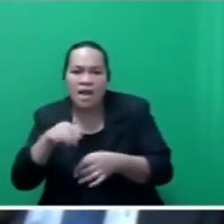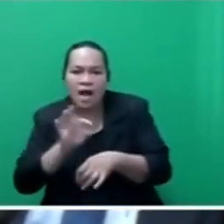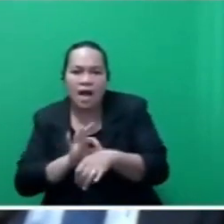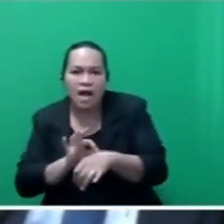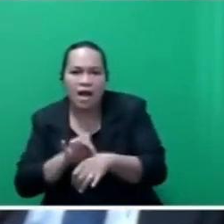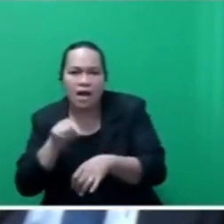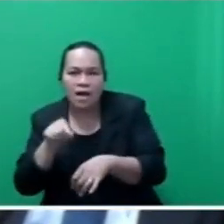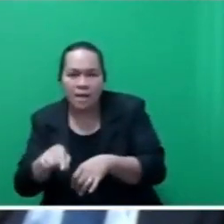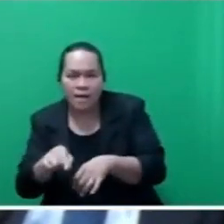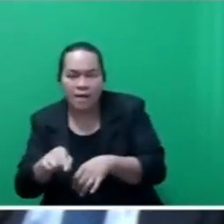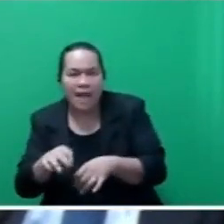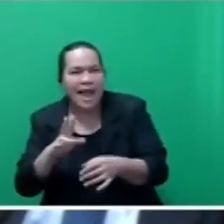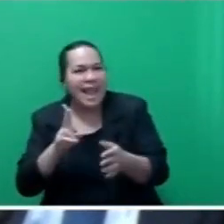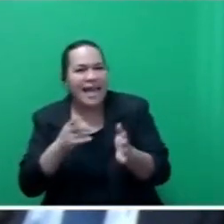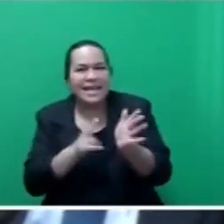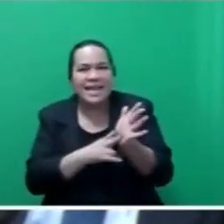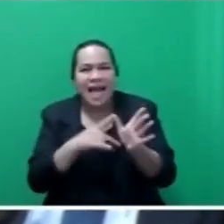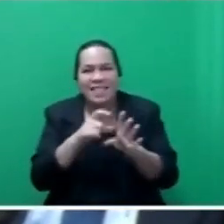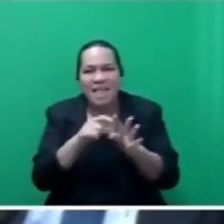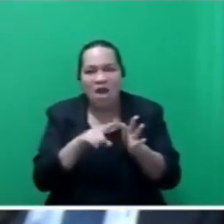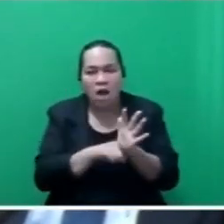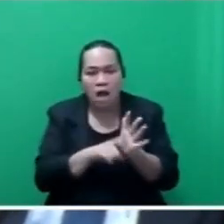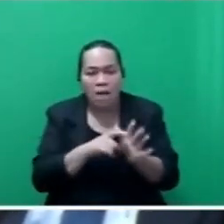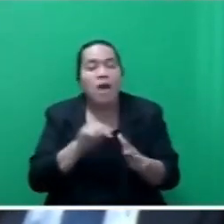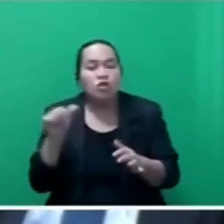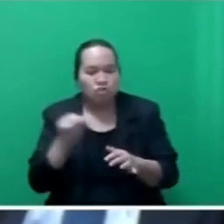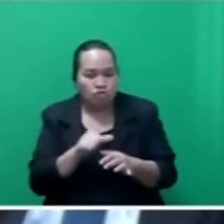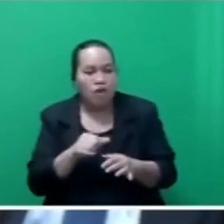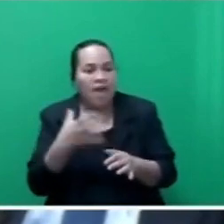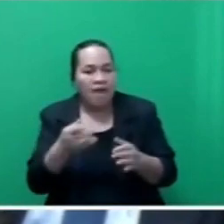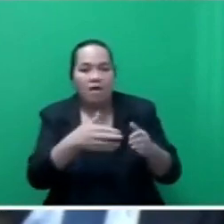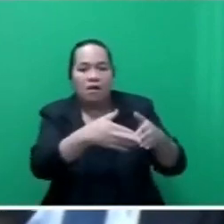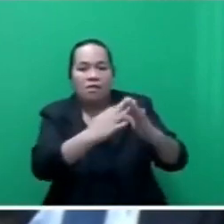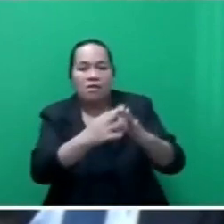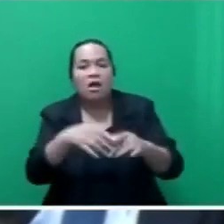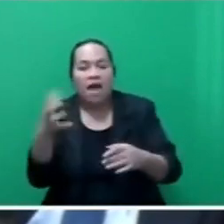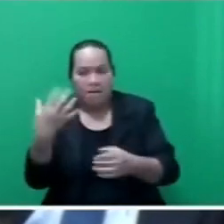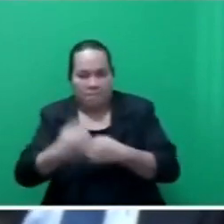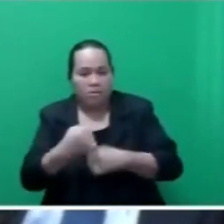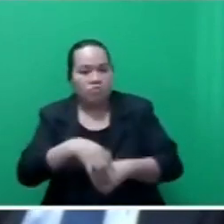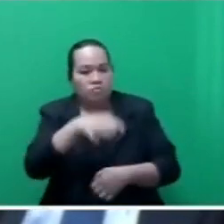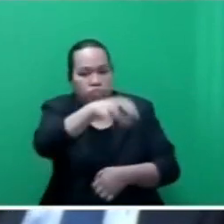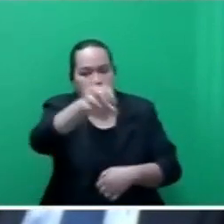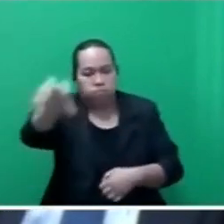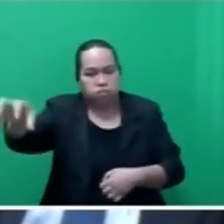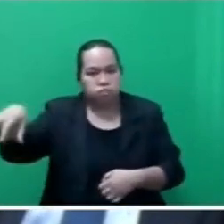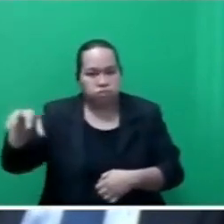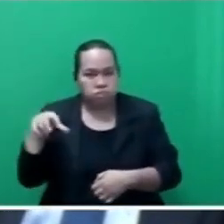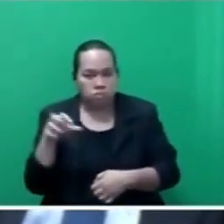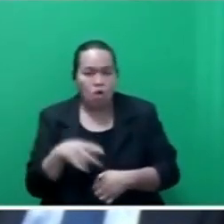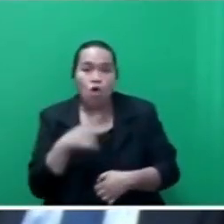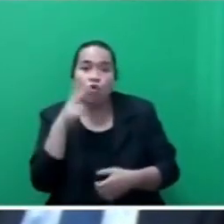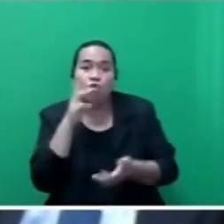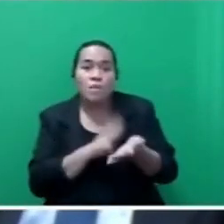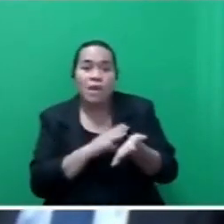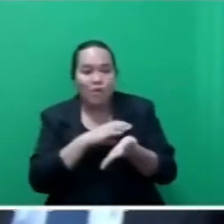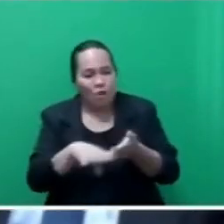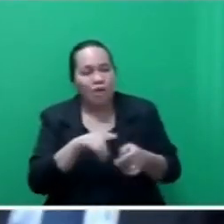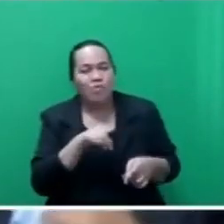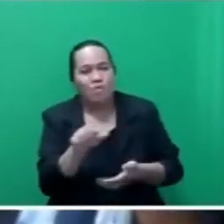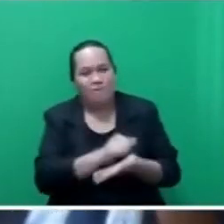hospital and the Nandera, but also the subsidy that's set aside of $1.2 million. And I'm very thankful for it. Honorable